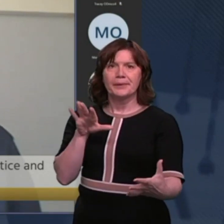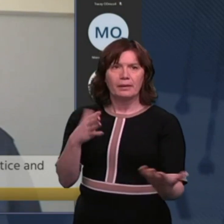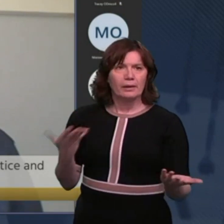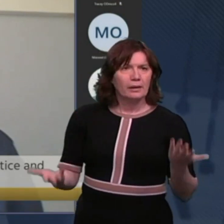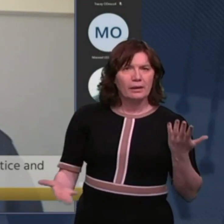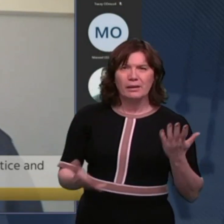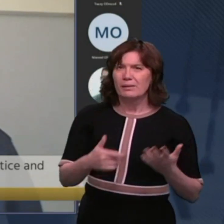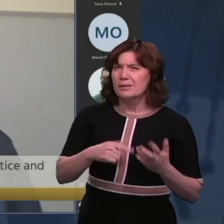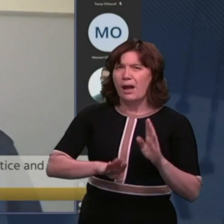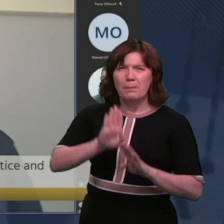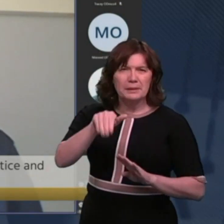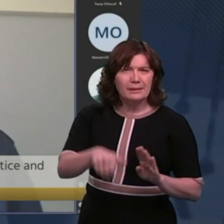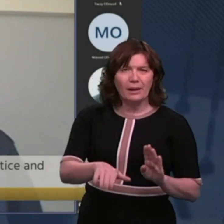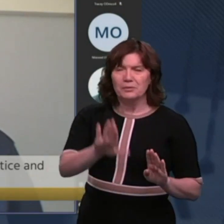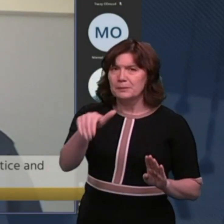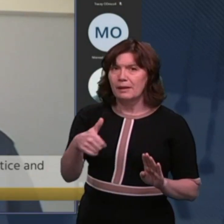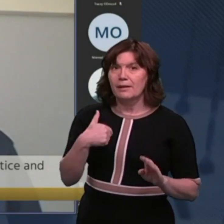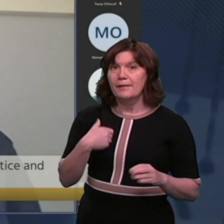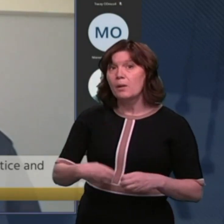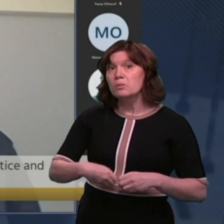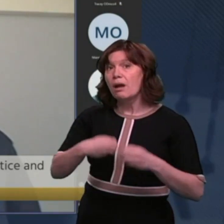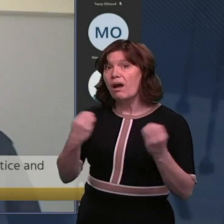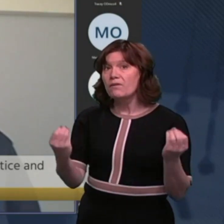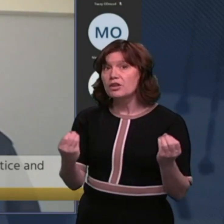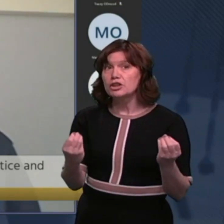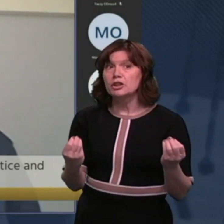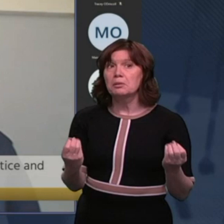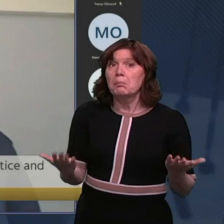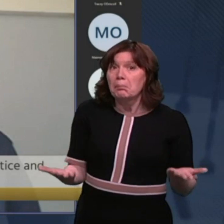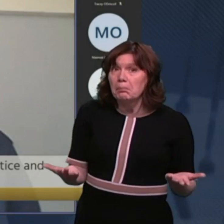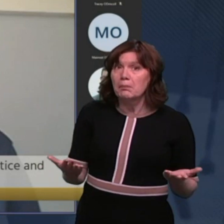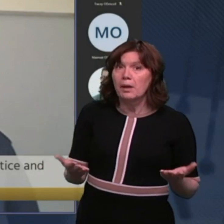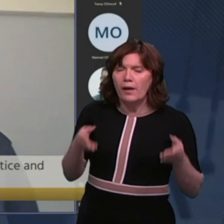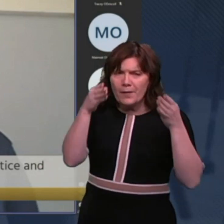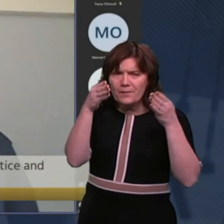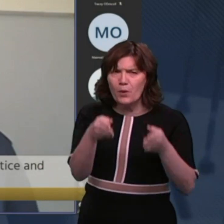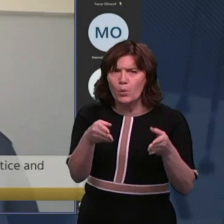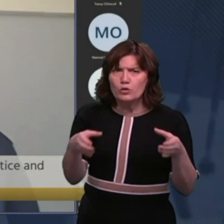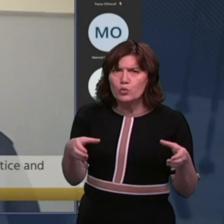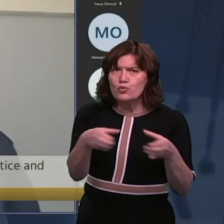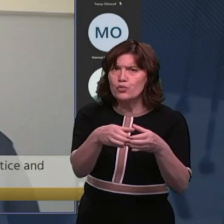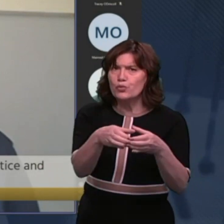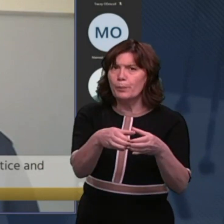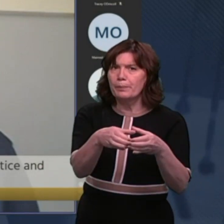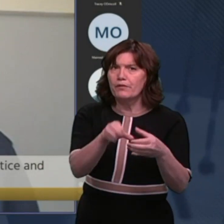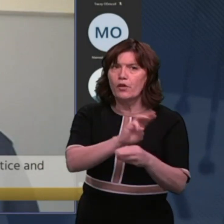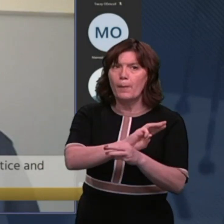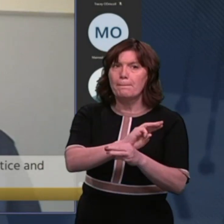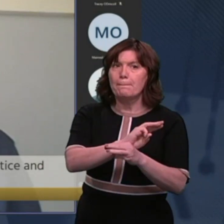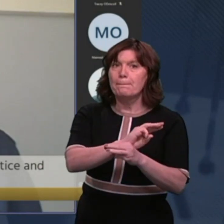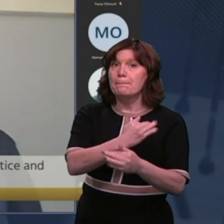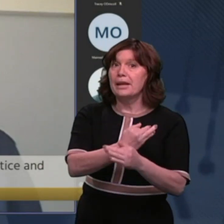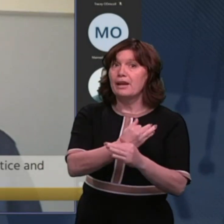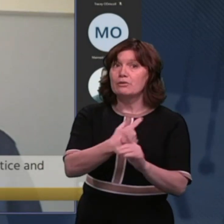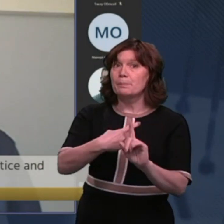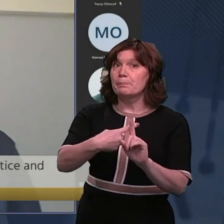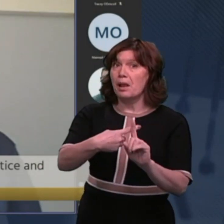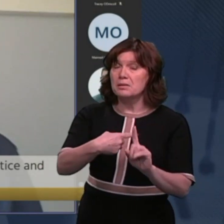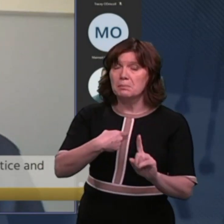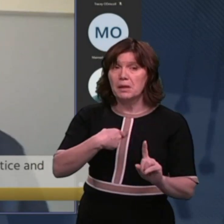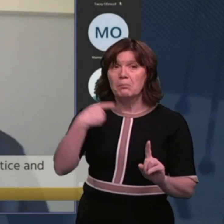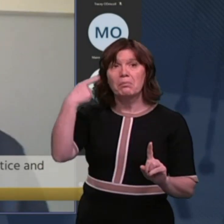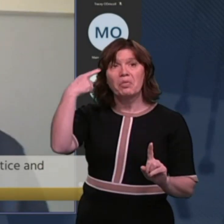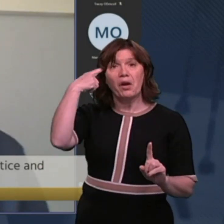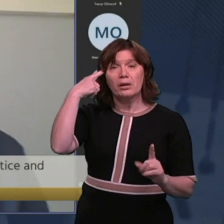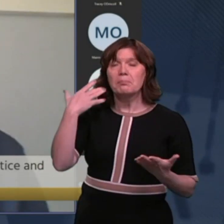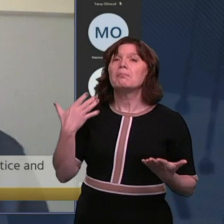And I was offered an opportunity to take part in a focus group for Parents Plus, which I thought was